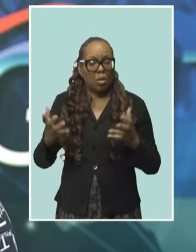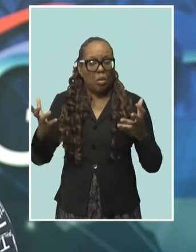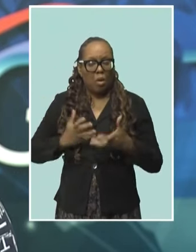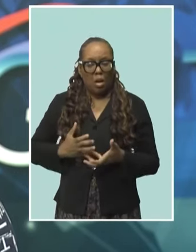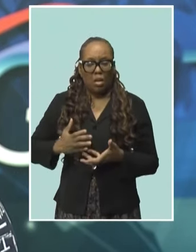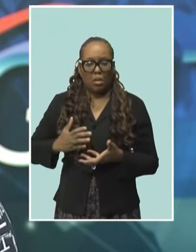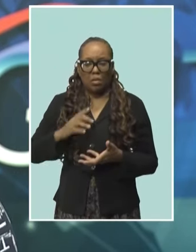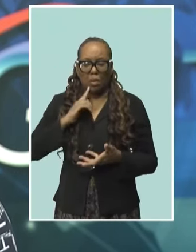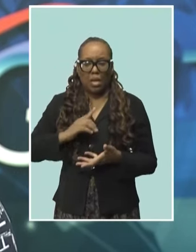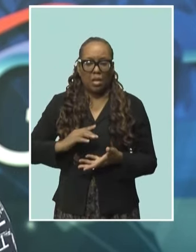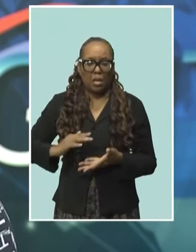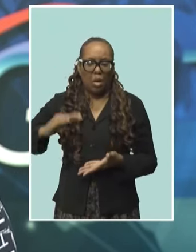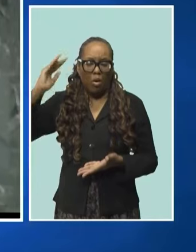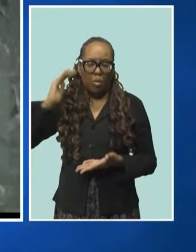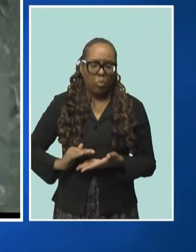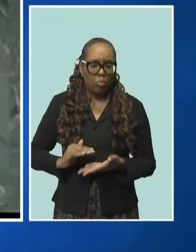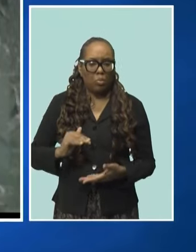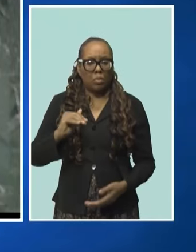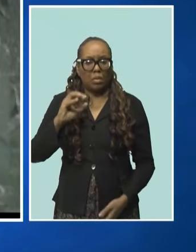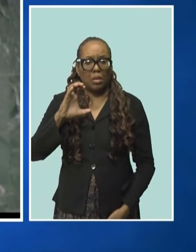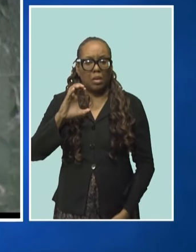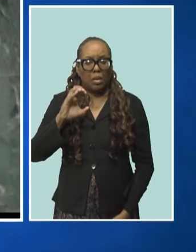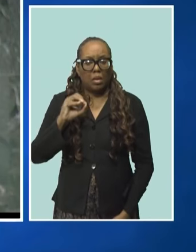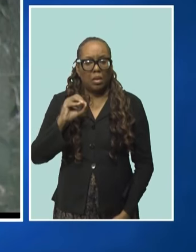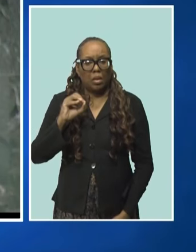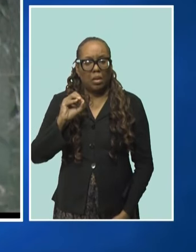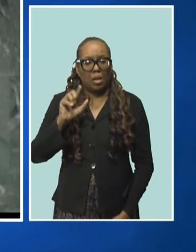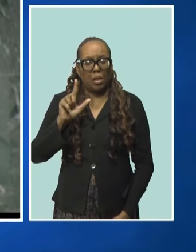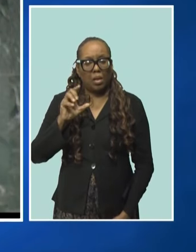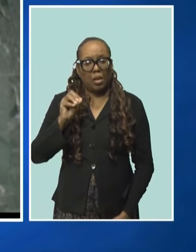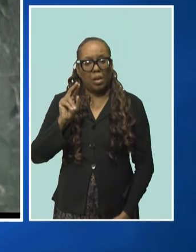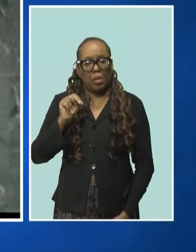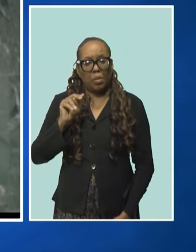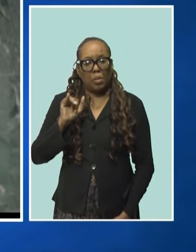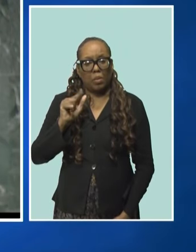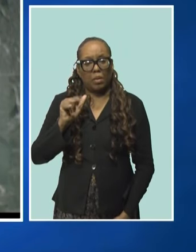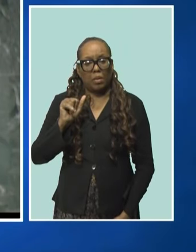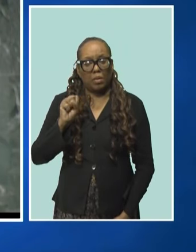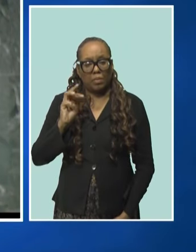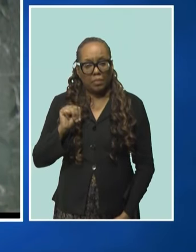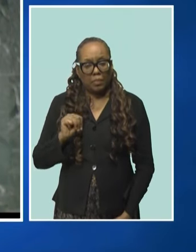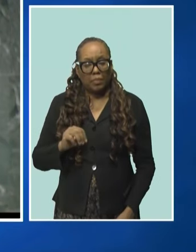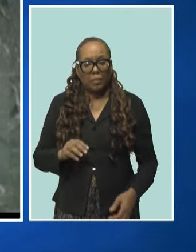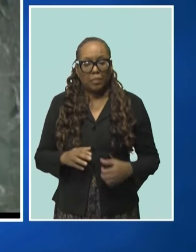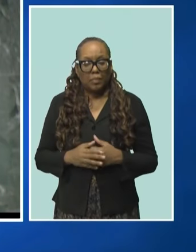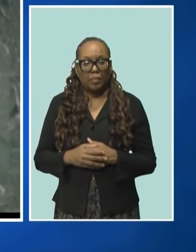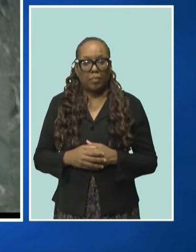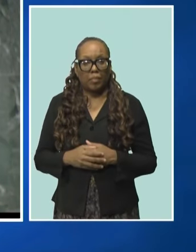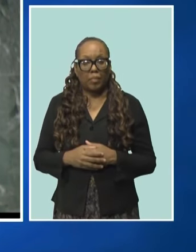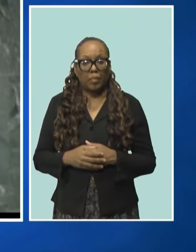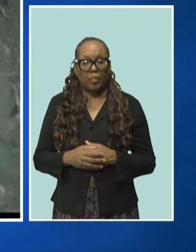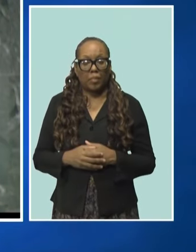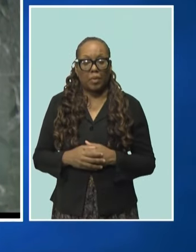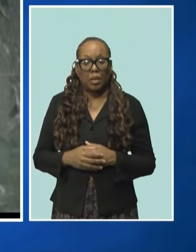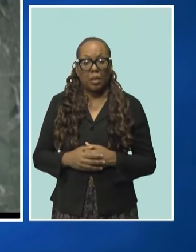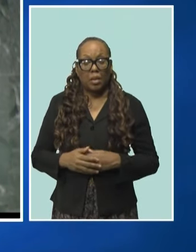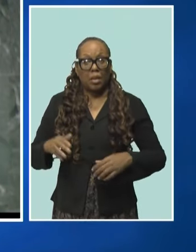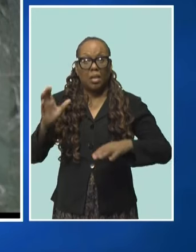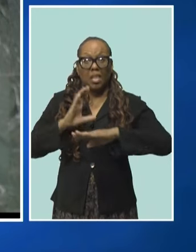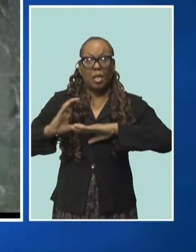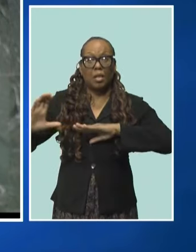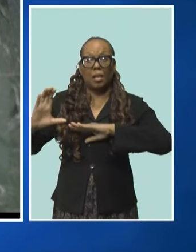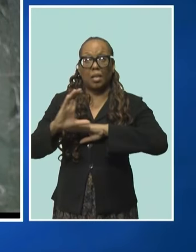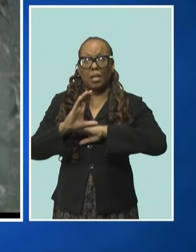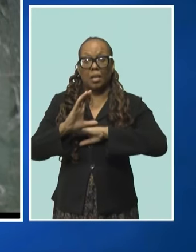colonies. The Caribbean remains one of the few places in the world where there are